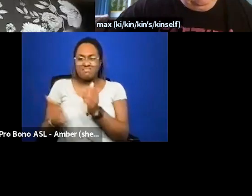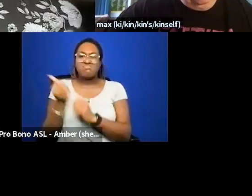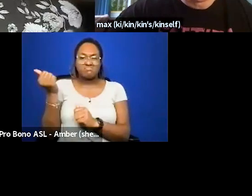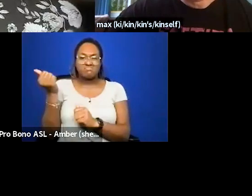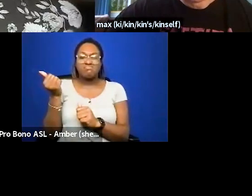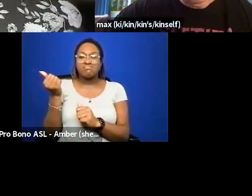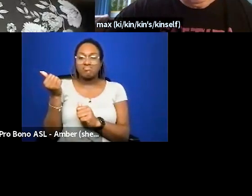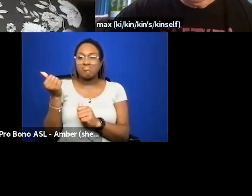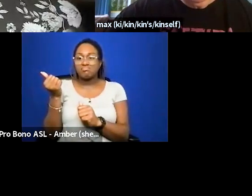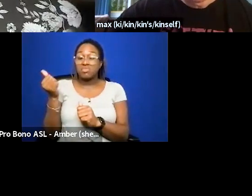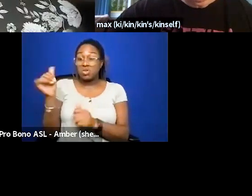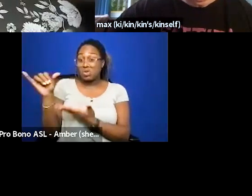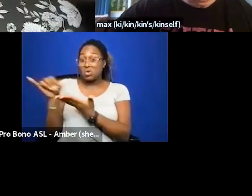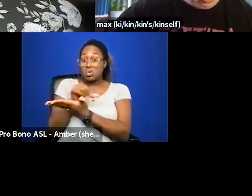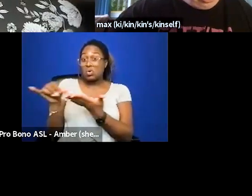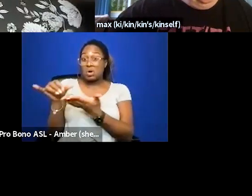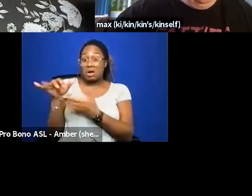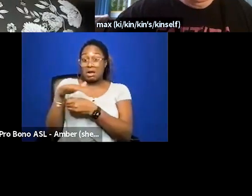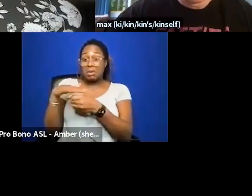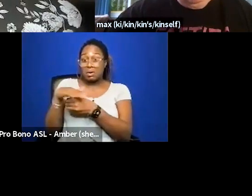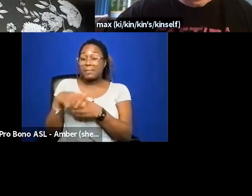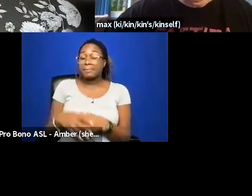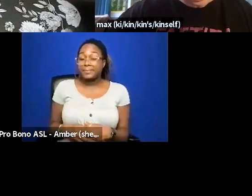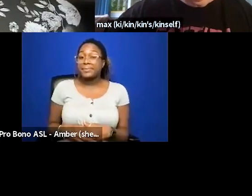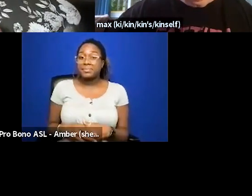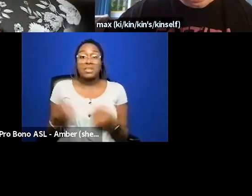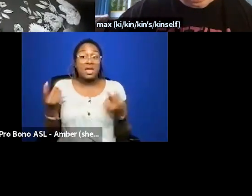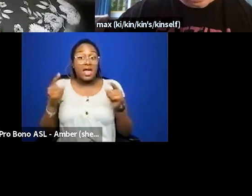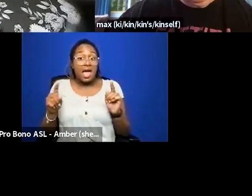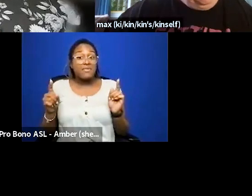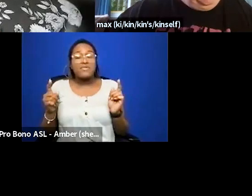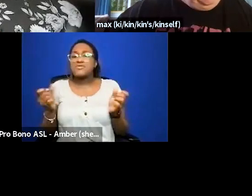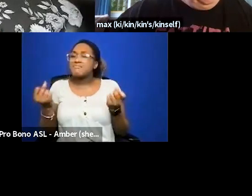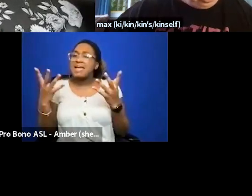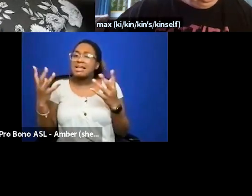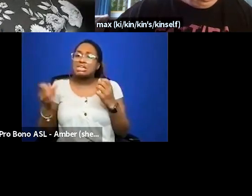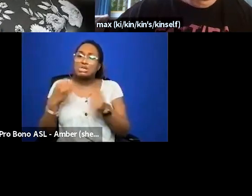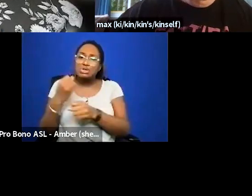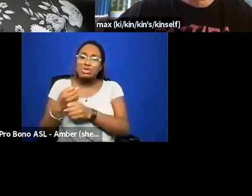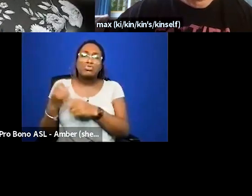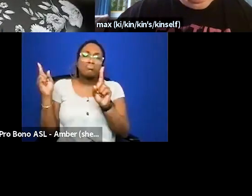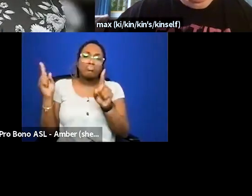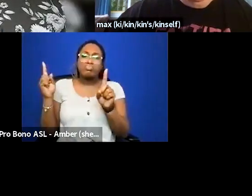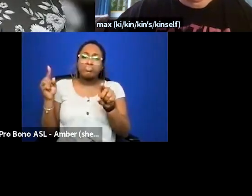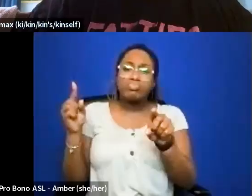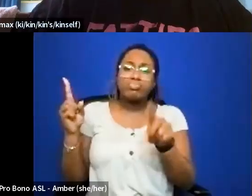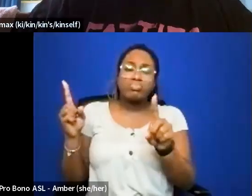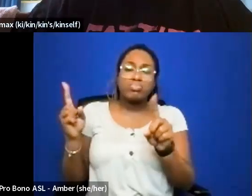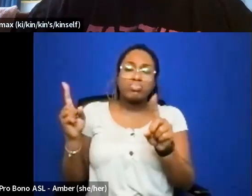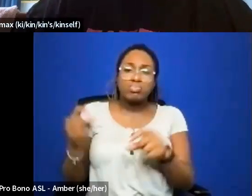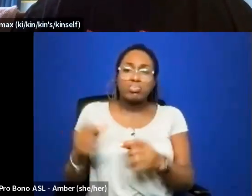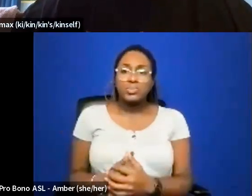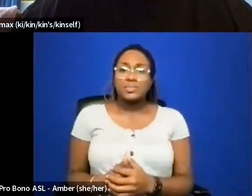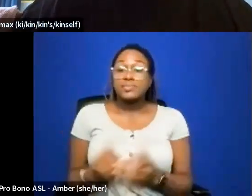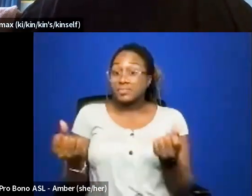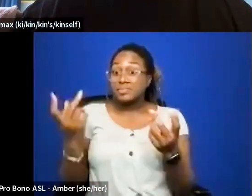new york area and it happened for a number of years and um many